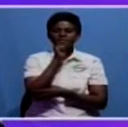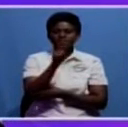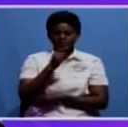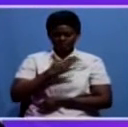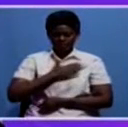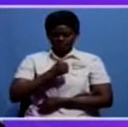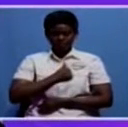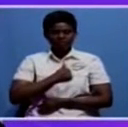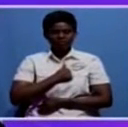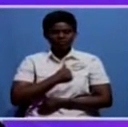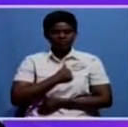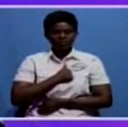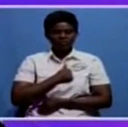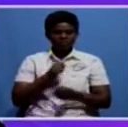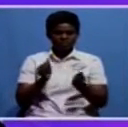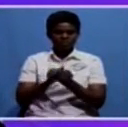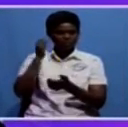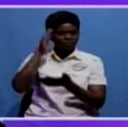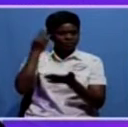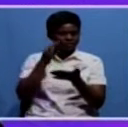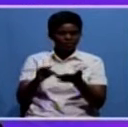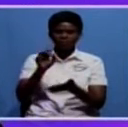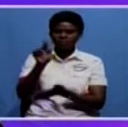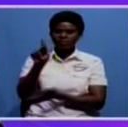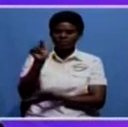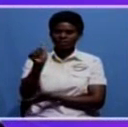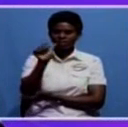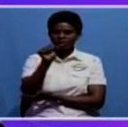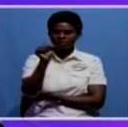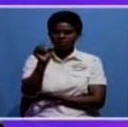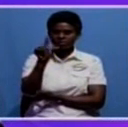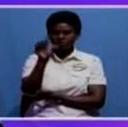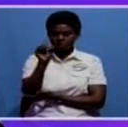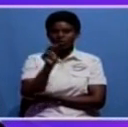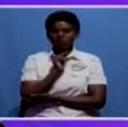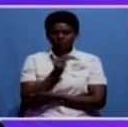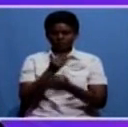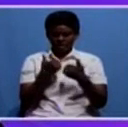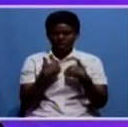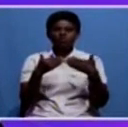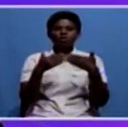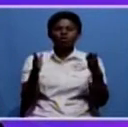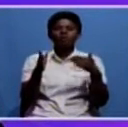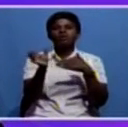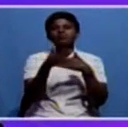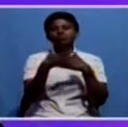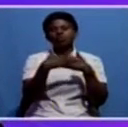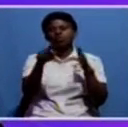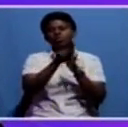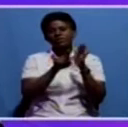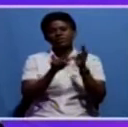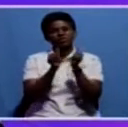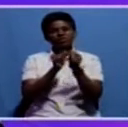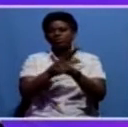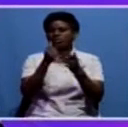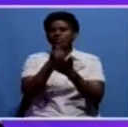Myself and P.S. Kasolo, we've tried very hard to have an open-door policy with all media houses, understanding that